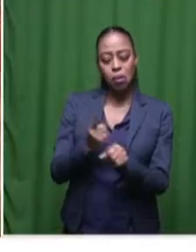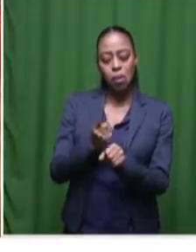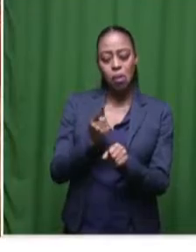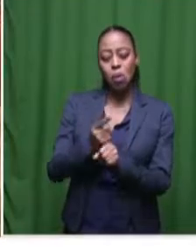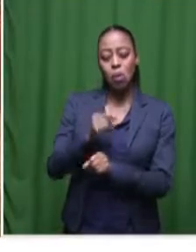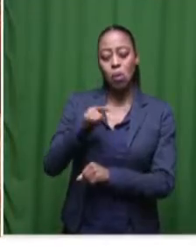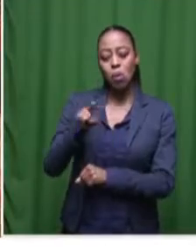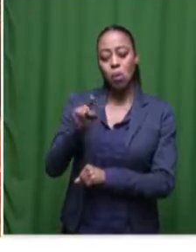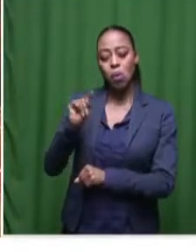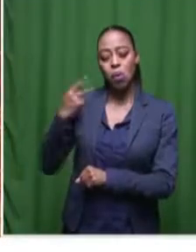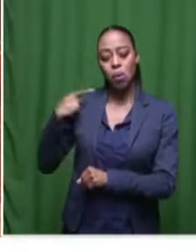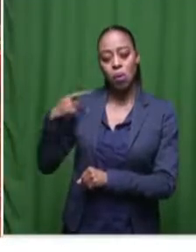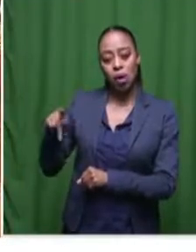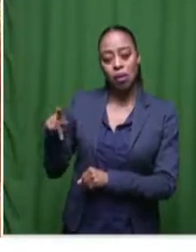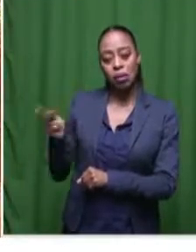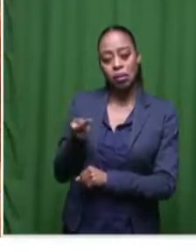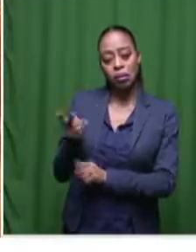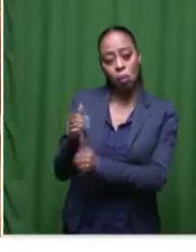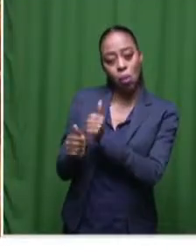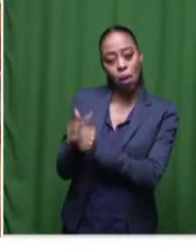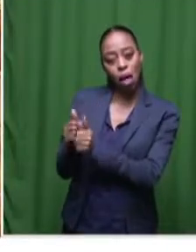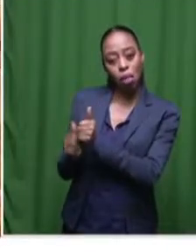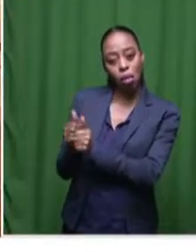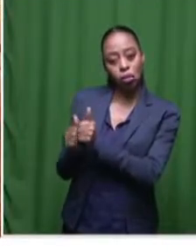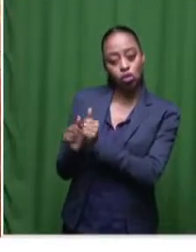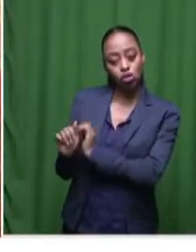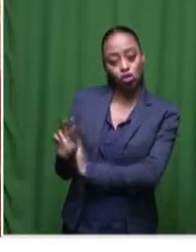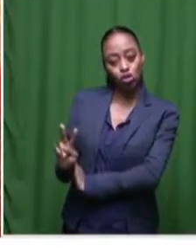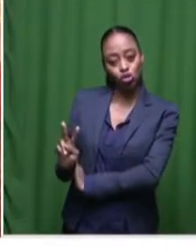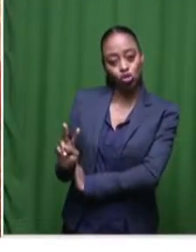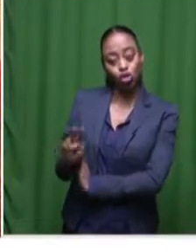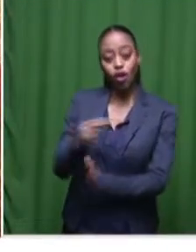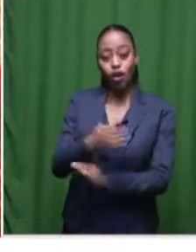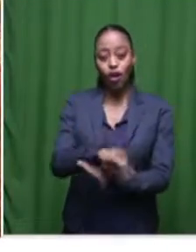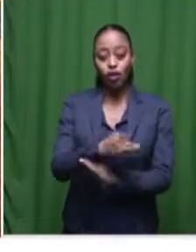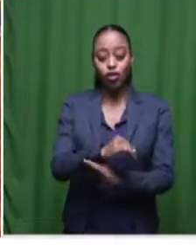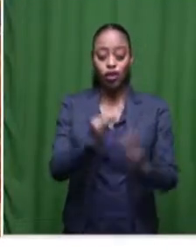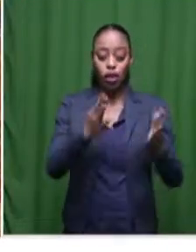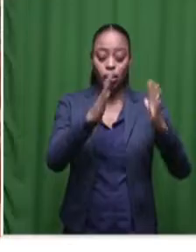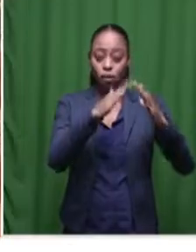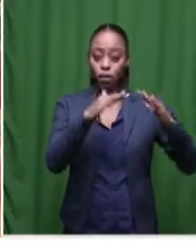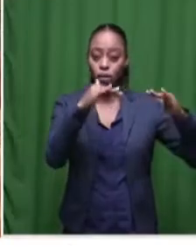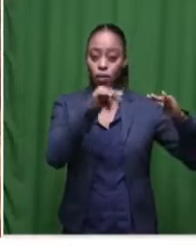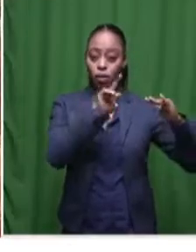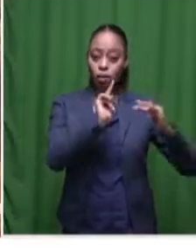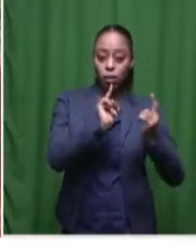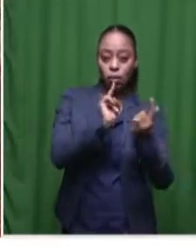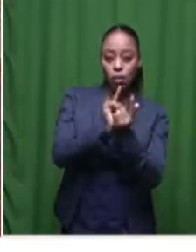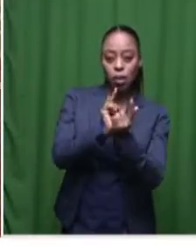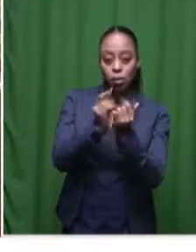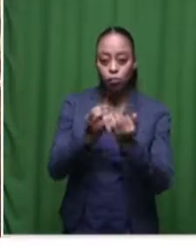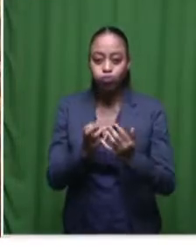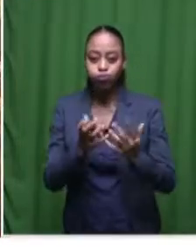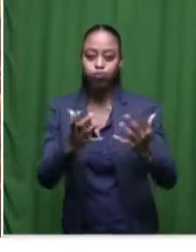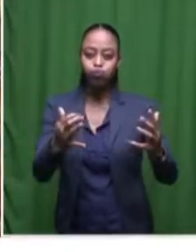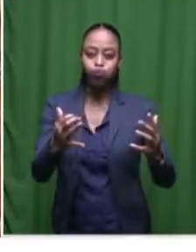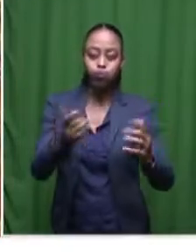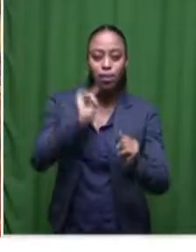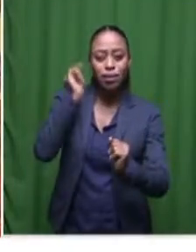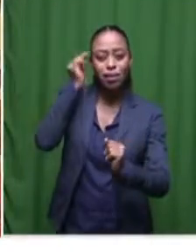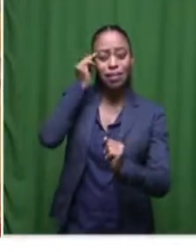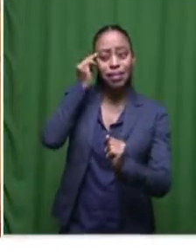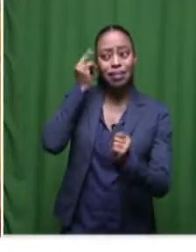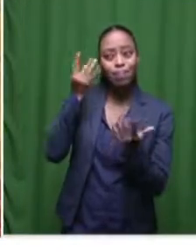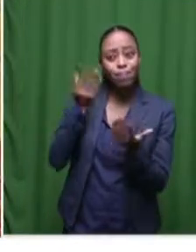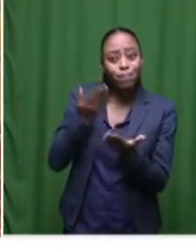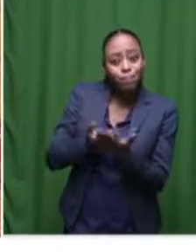Prince Harry and Prince William outside Buckingham Palace meeting the public. Do you think that this